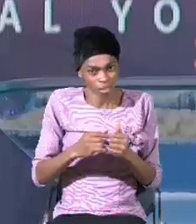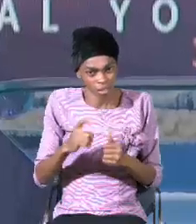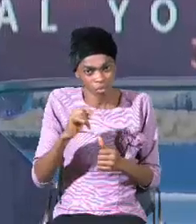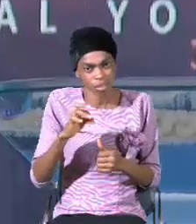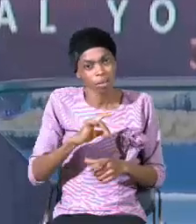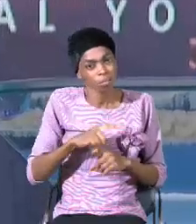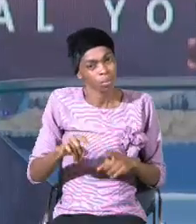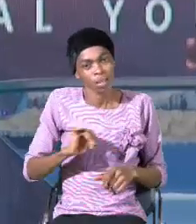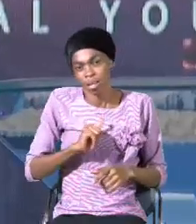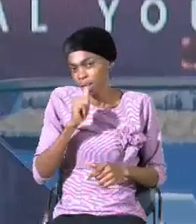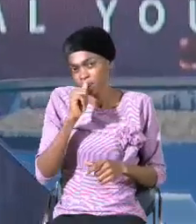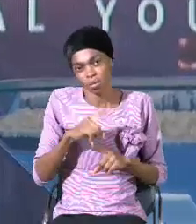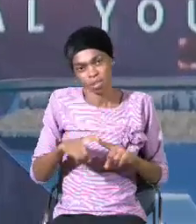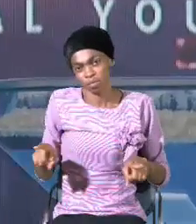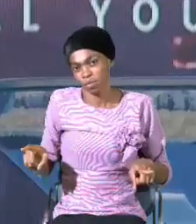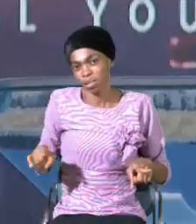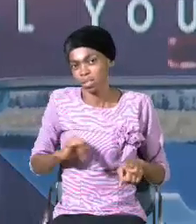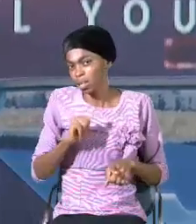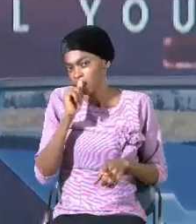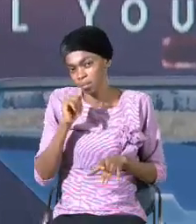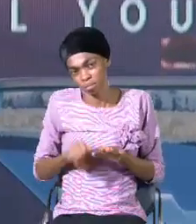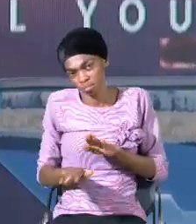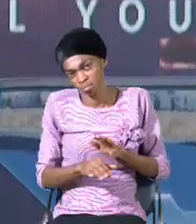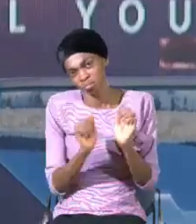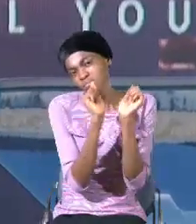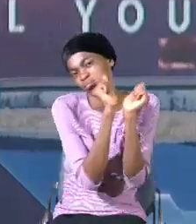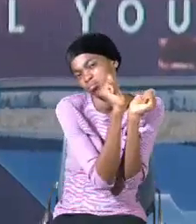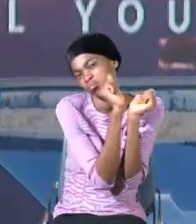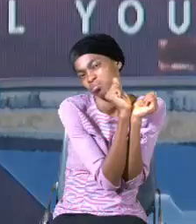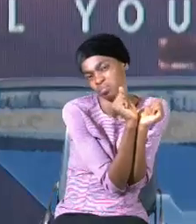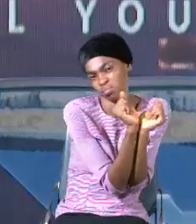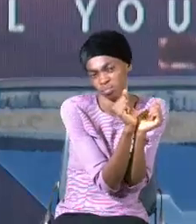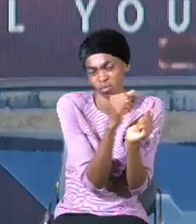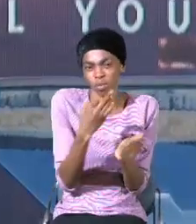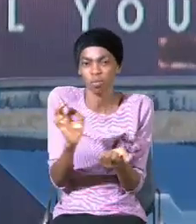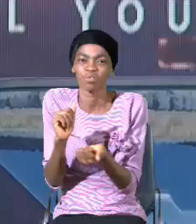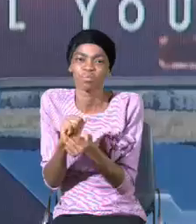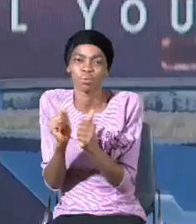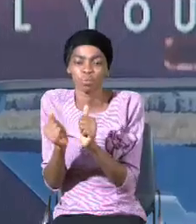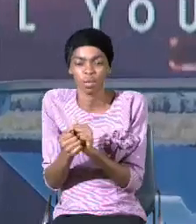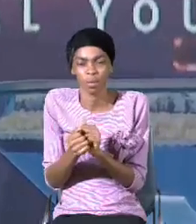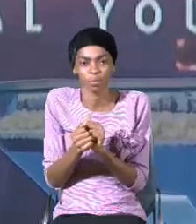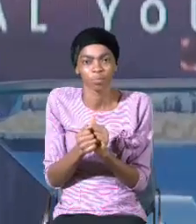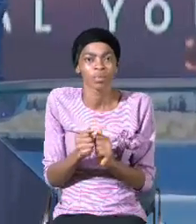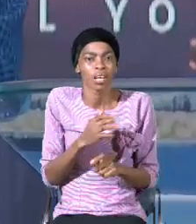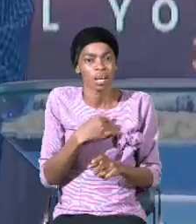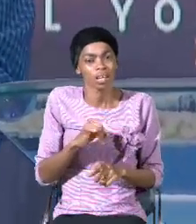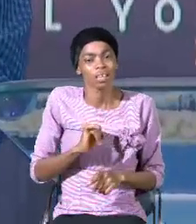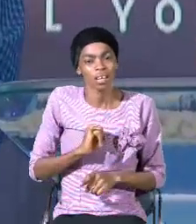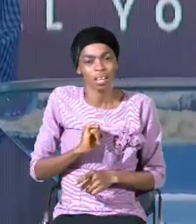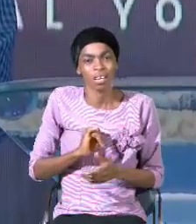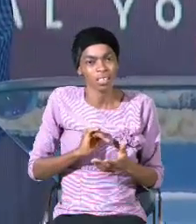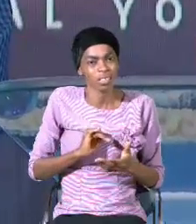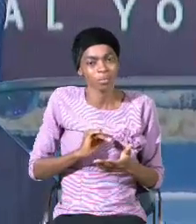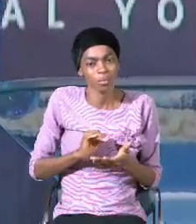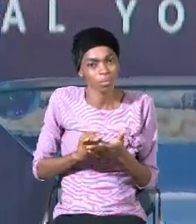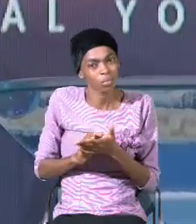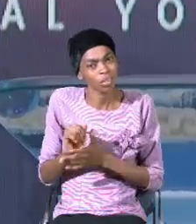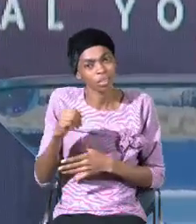peculiar. I am under the sea of problems, and they live in a